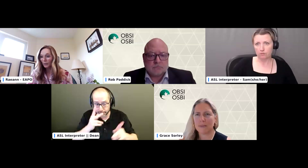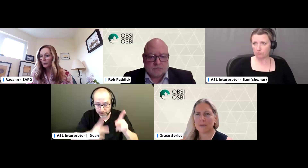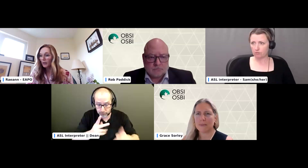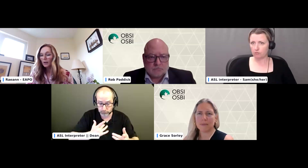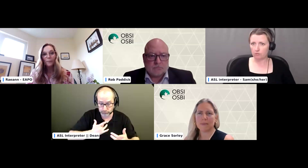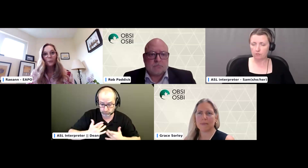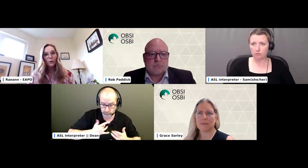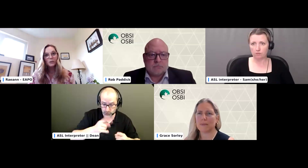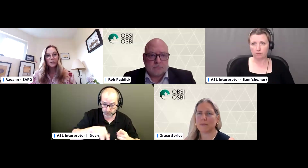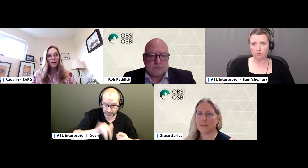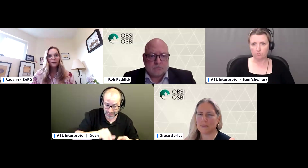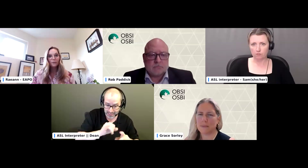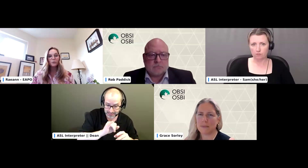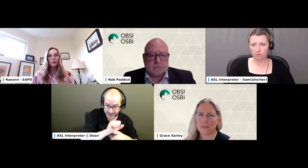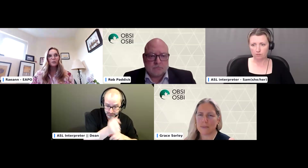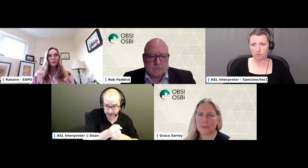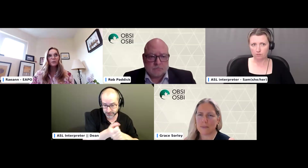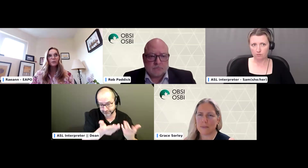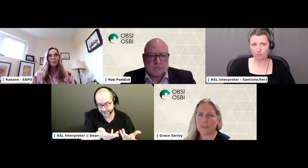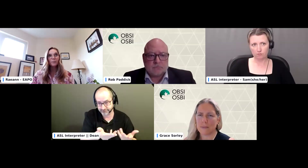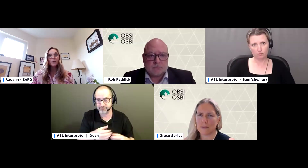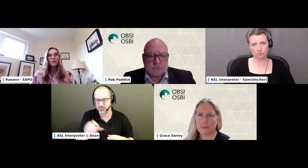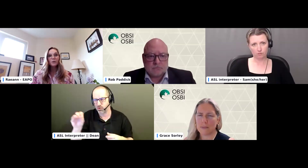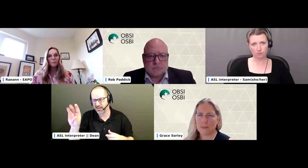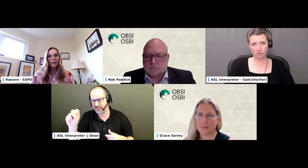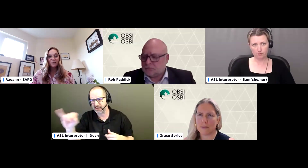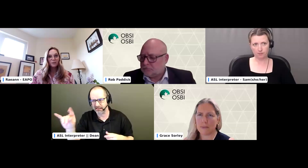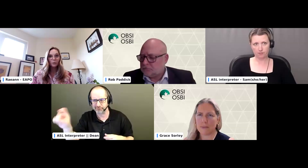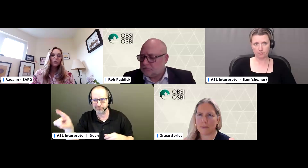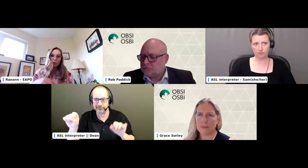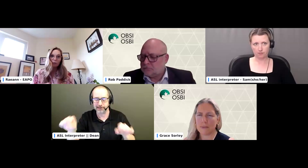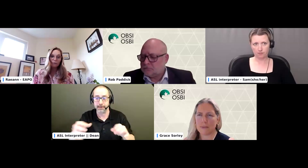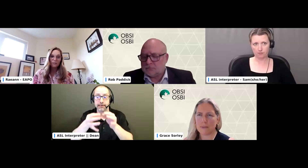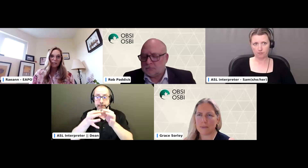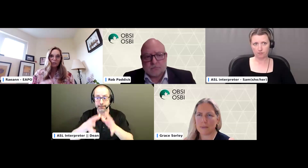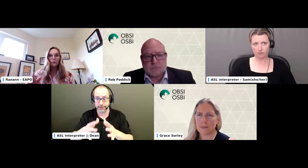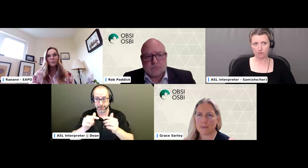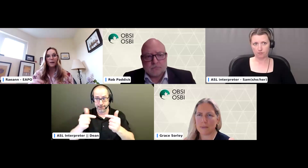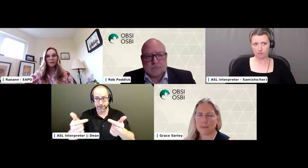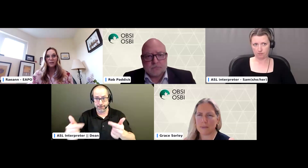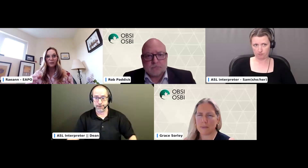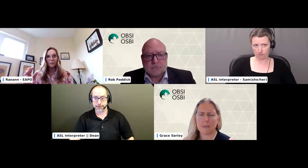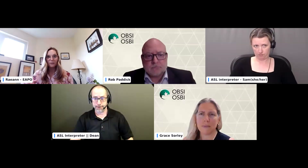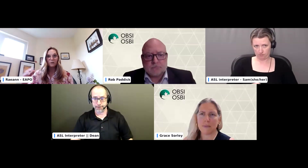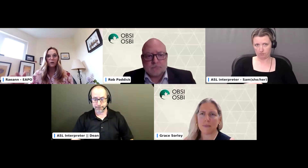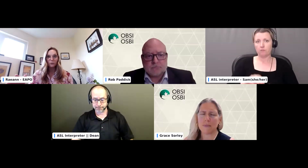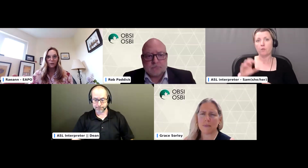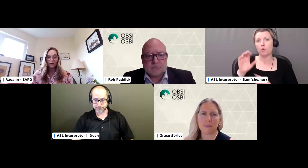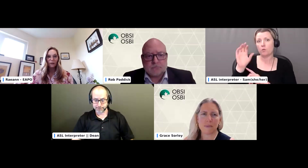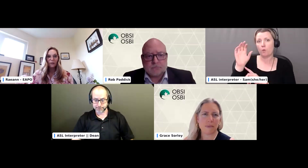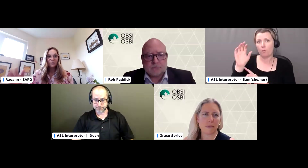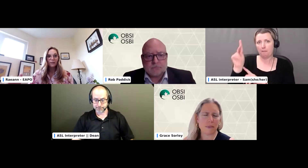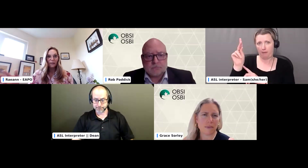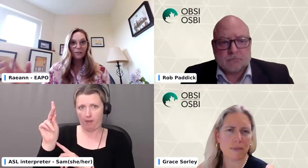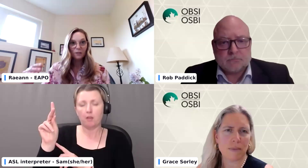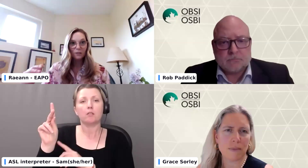learning more about. The one question I did have is you talked about so the banks, when you do your investigations, going back and saying the banks talked or